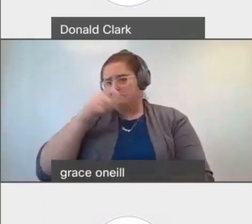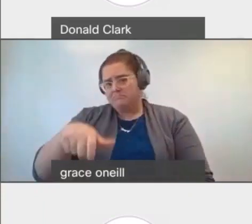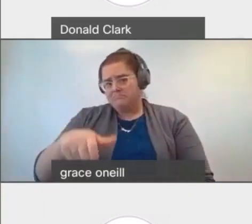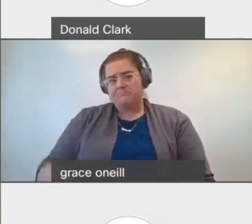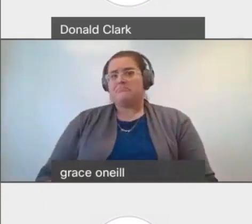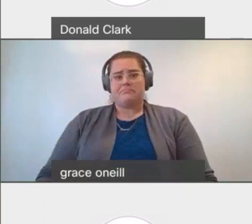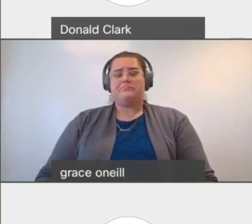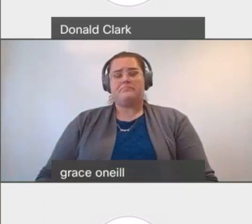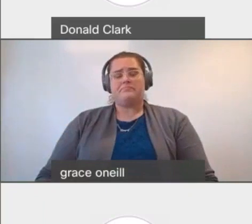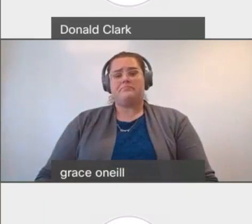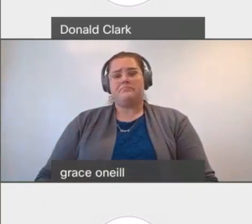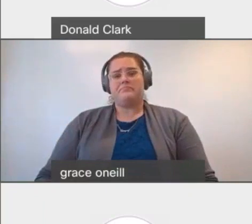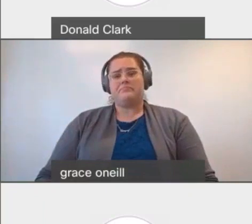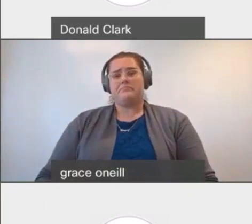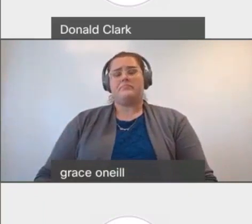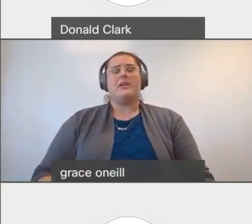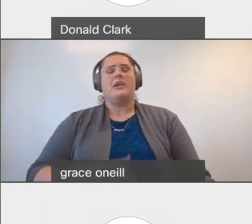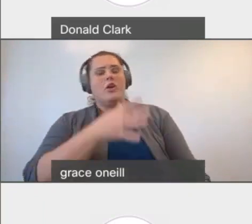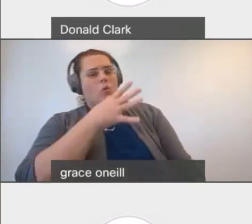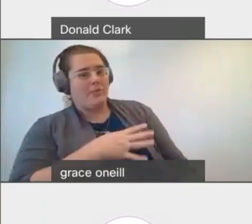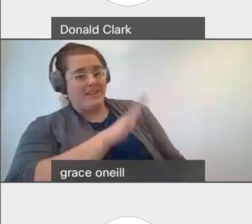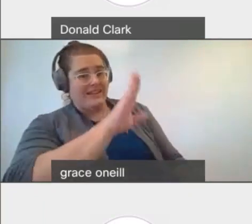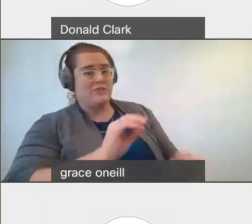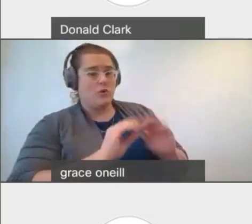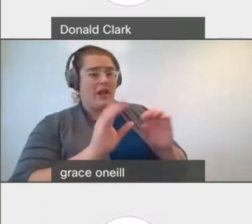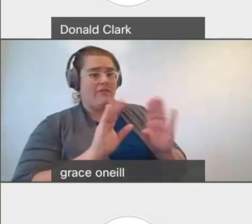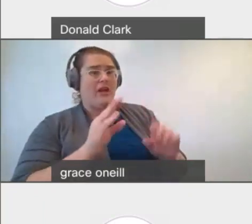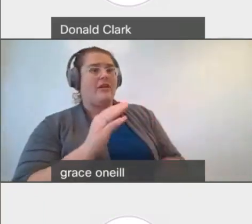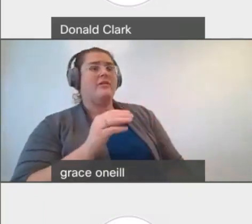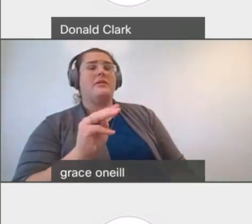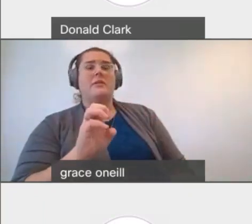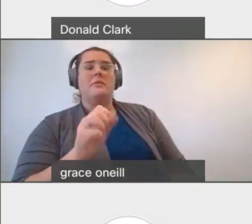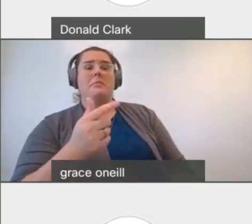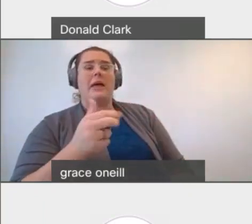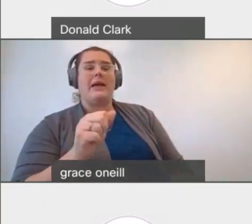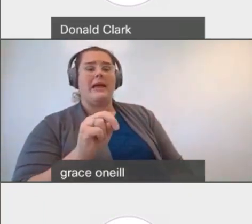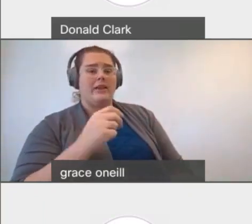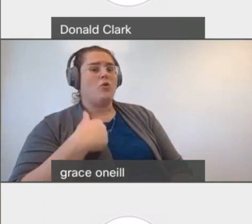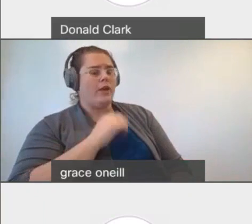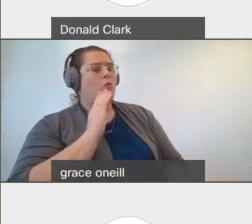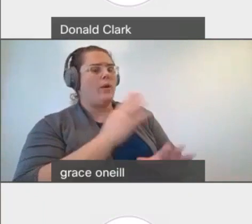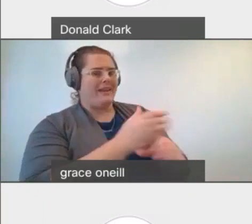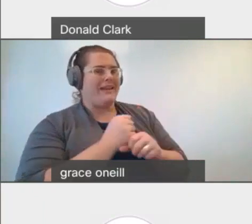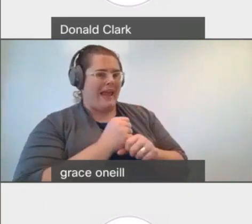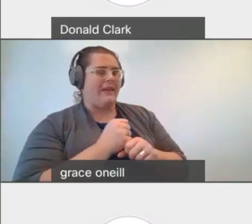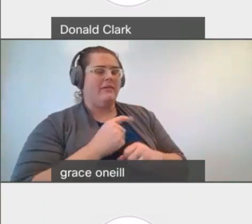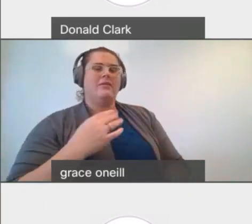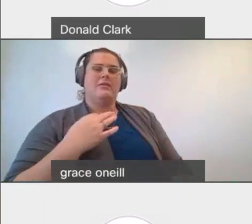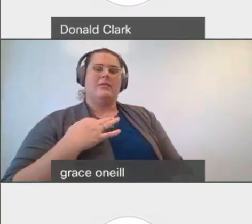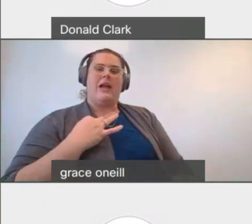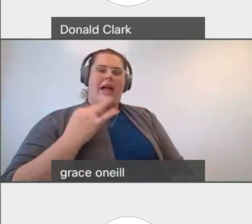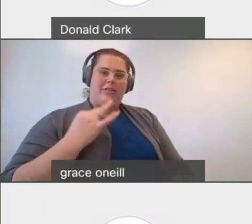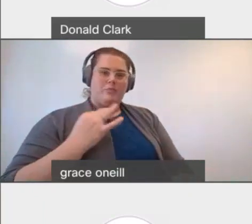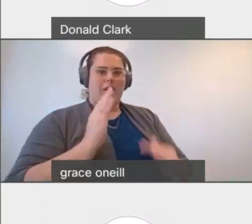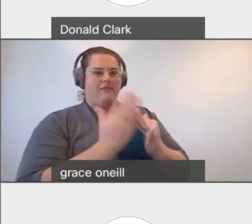Yeah, and just to clarify, we'll be getting an eligibility file from, or have gotten one from DDS, and that's uploaded into our system. So we'll have the